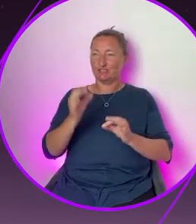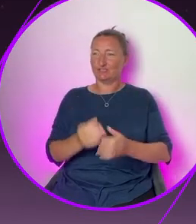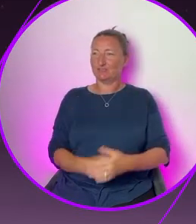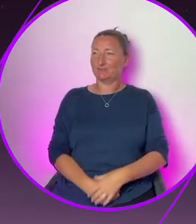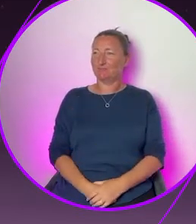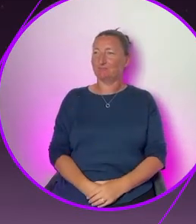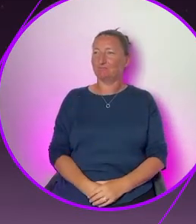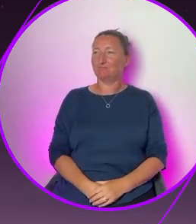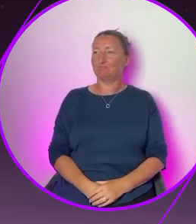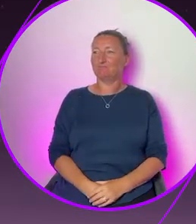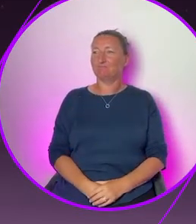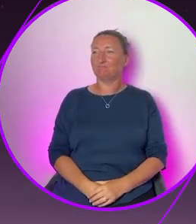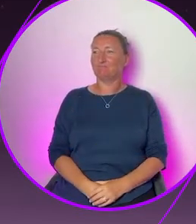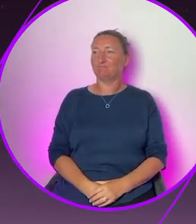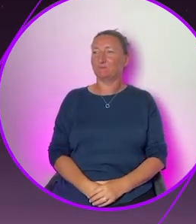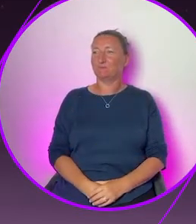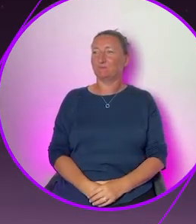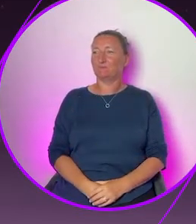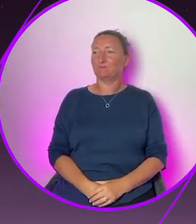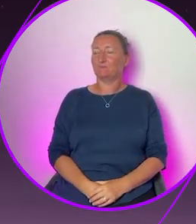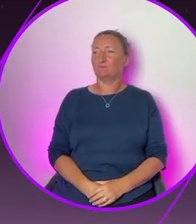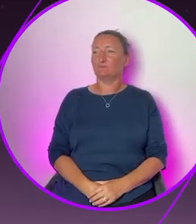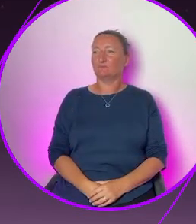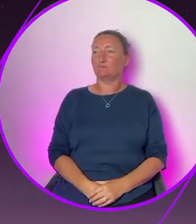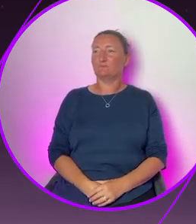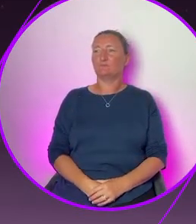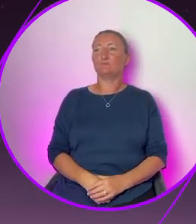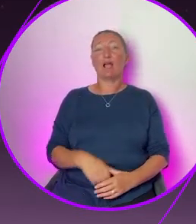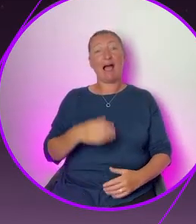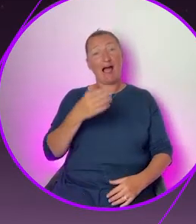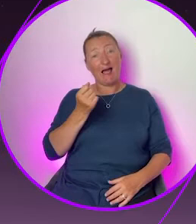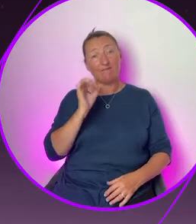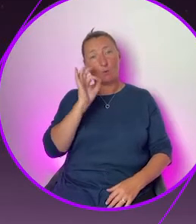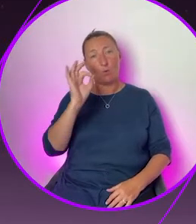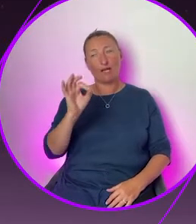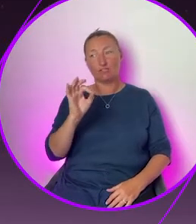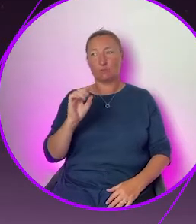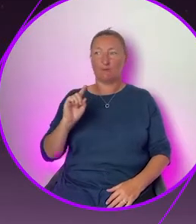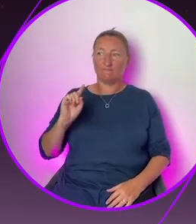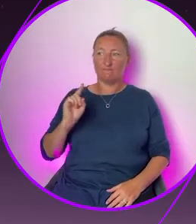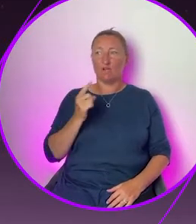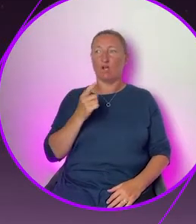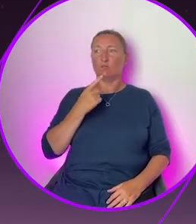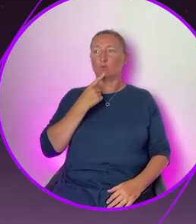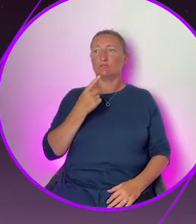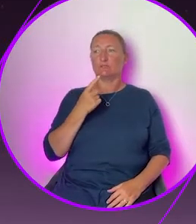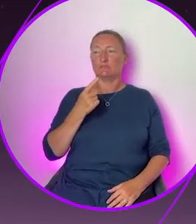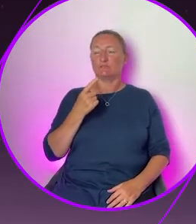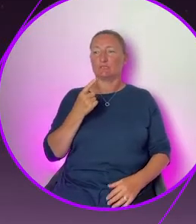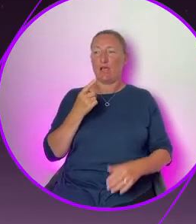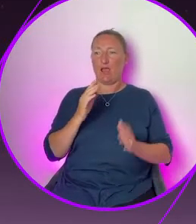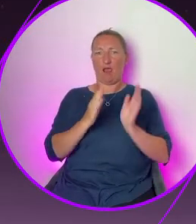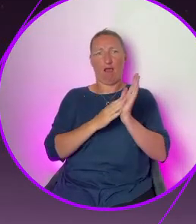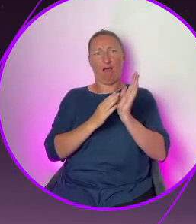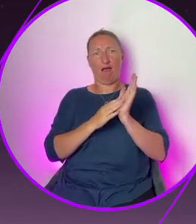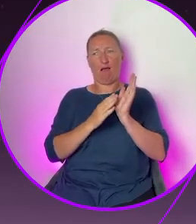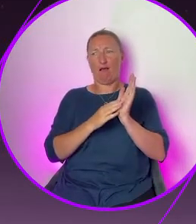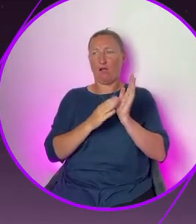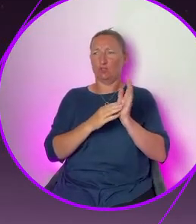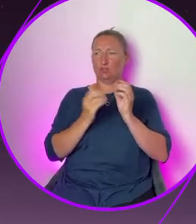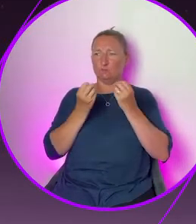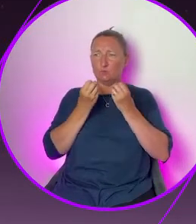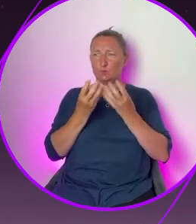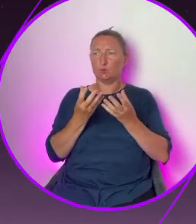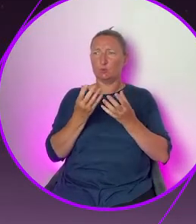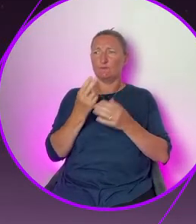Questions. Tell us the questions, but first, I want to just do a quick shout out to Immersive because they sent through this great artwork